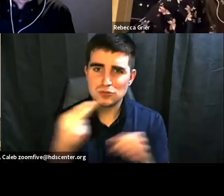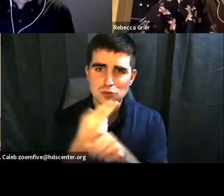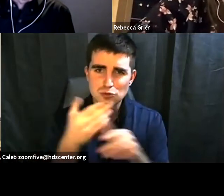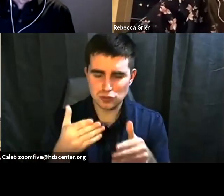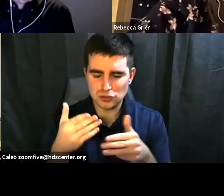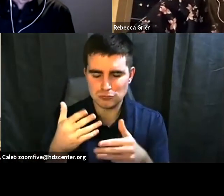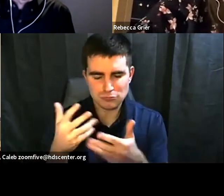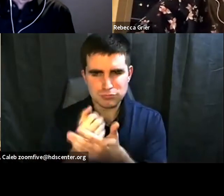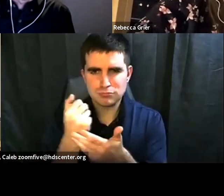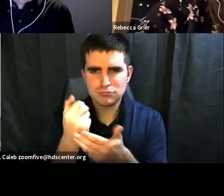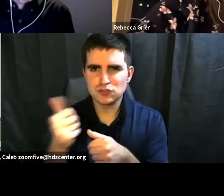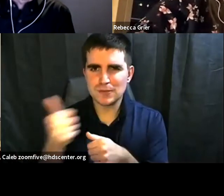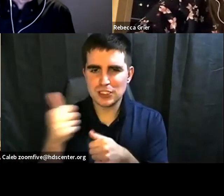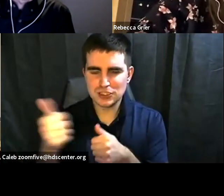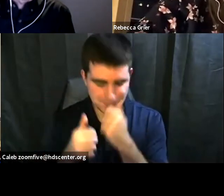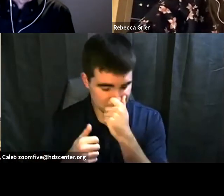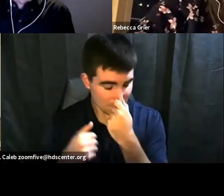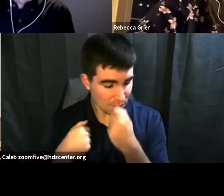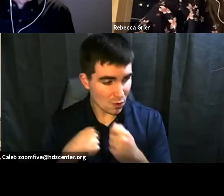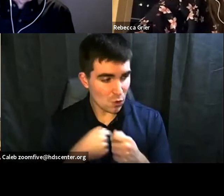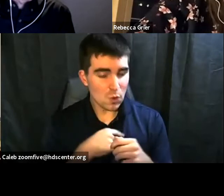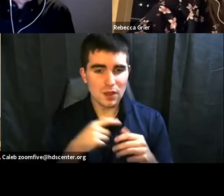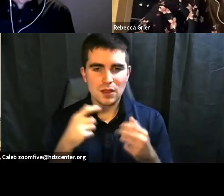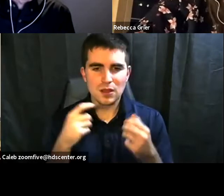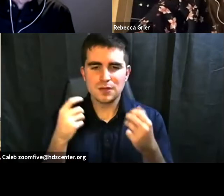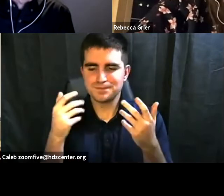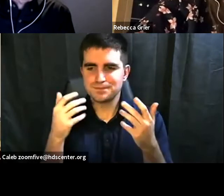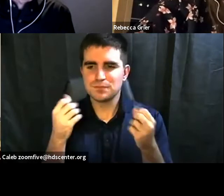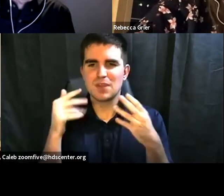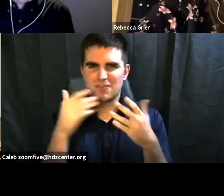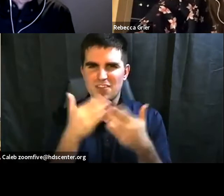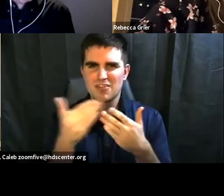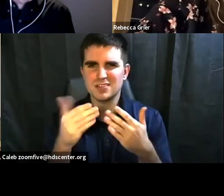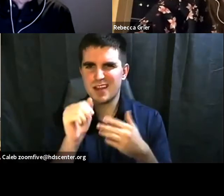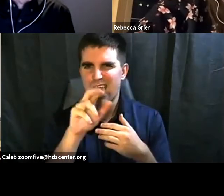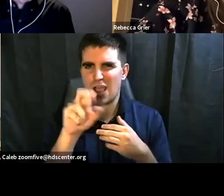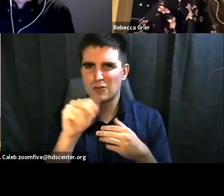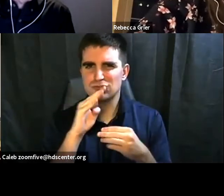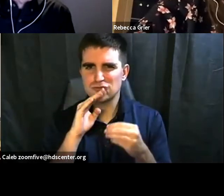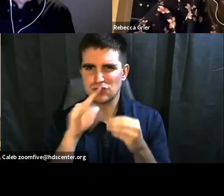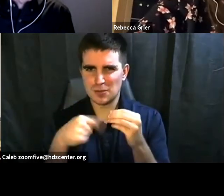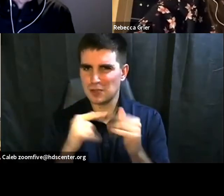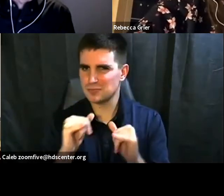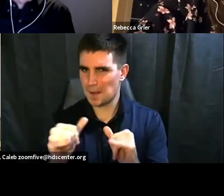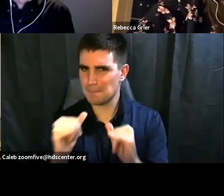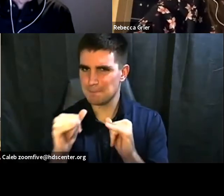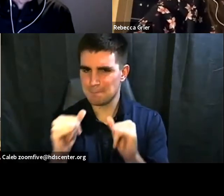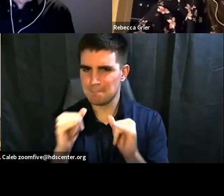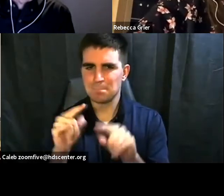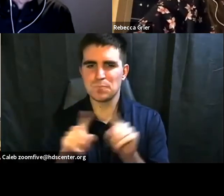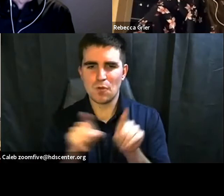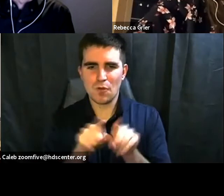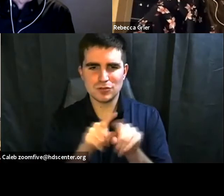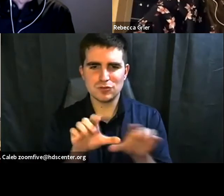transportation. But we're doing many of the things that Aaron talked about, but we also are doing a